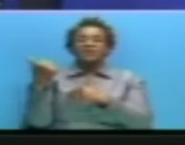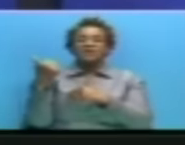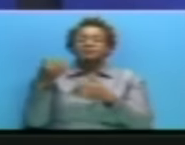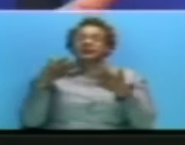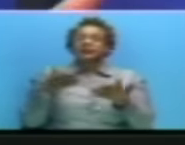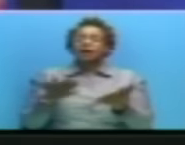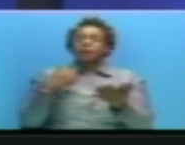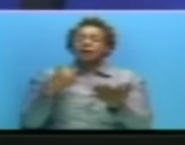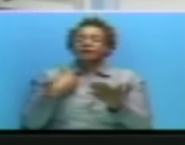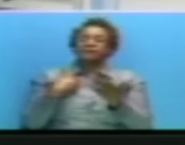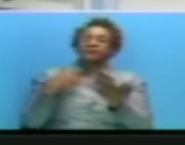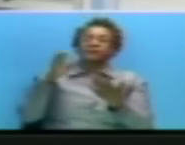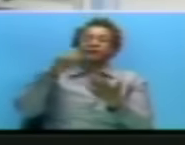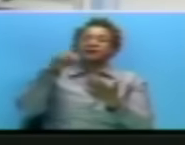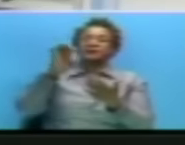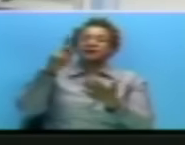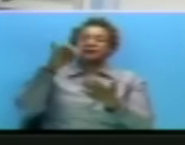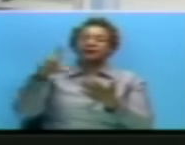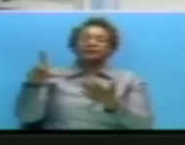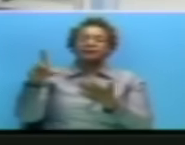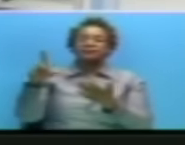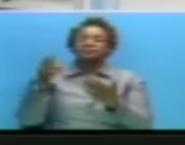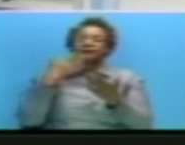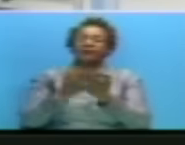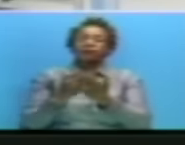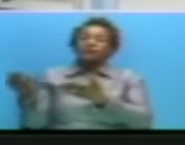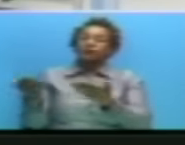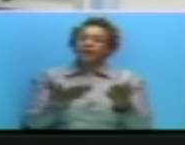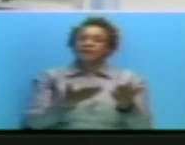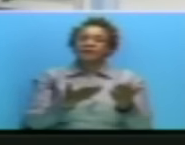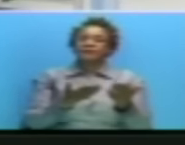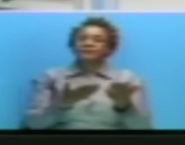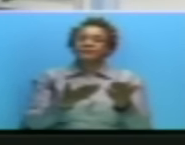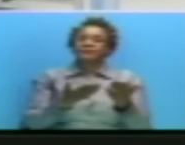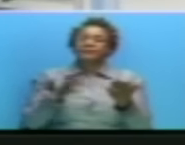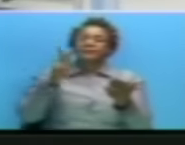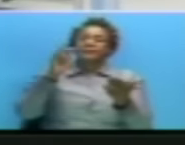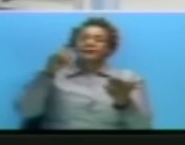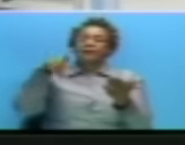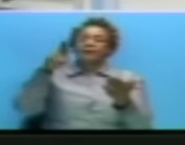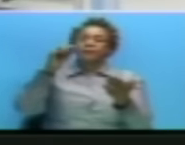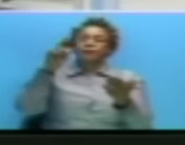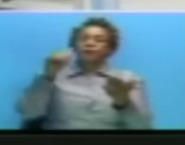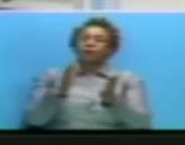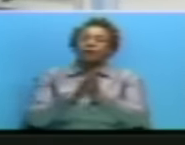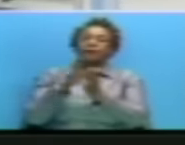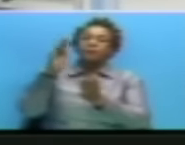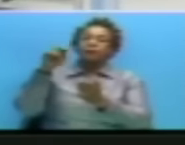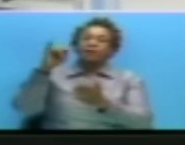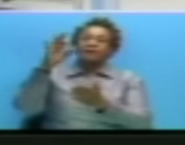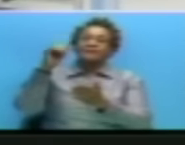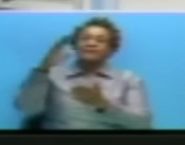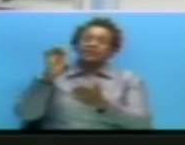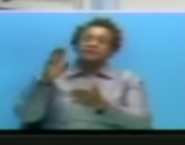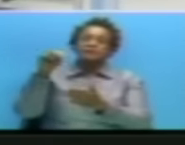I'm now joined in studio by Ezekiel Mutua, CEO of the Kenya Film Classification Board. Thank you for being here today. Thank you, Larry. Dimus, Kiprono, lawyer, is also with us, and Bonface, Mwangi, the activist. Thank you to